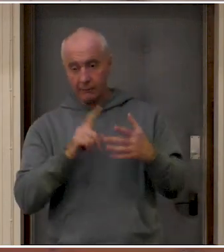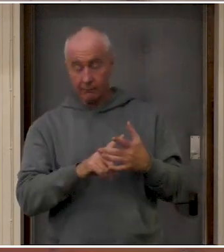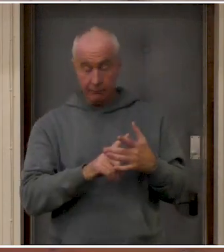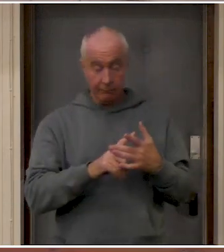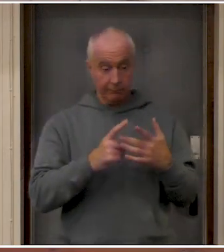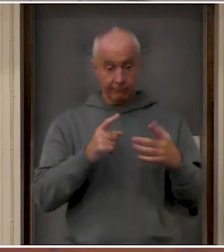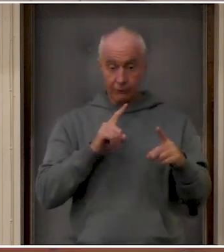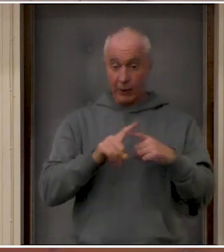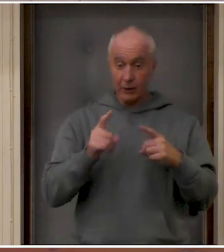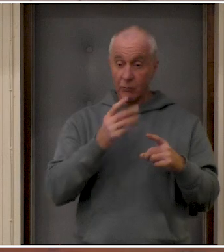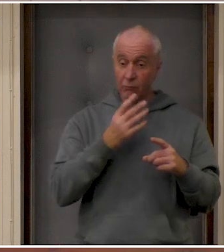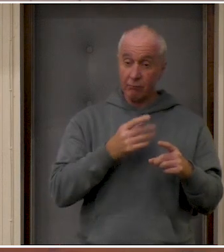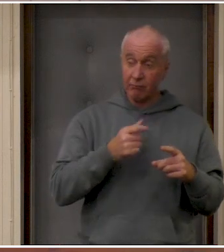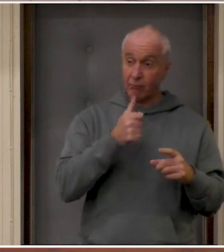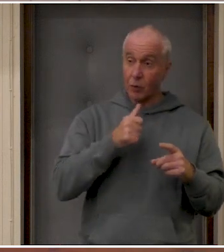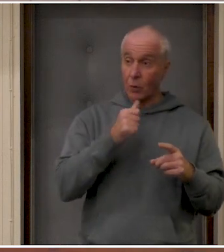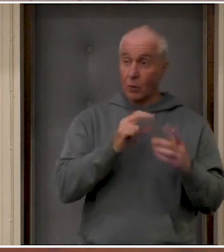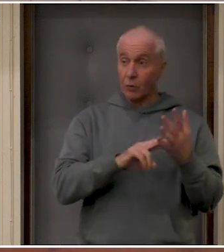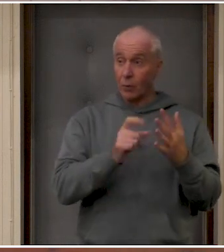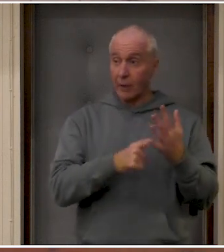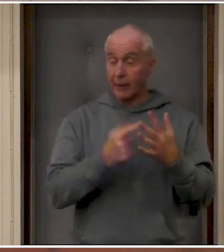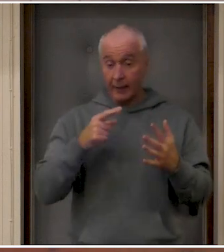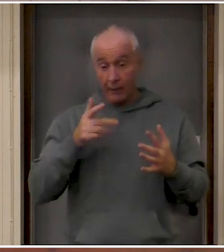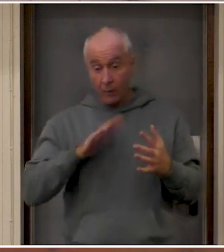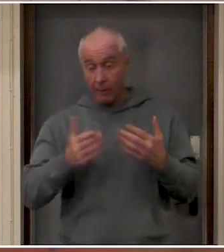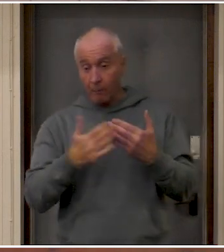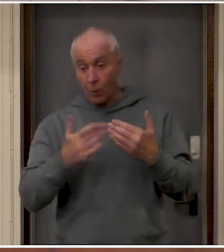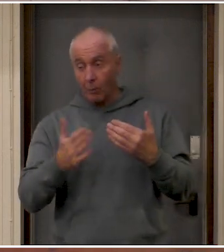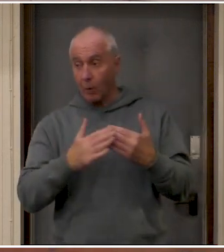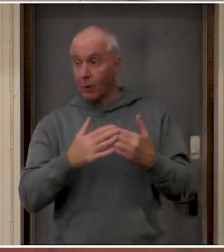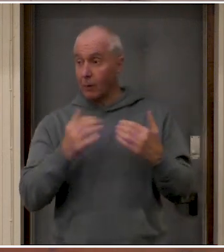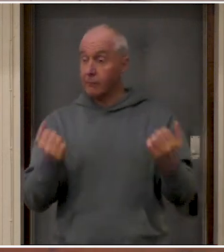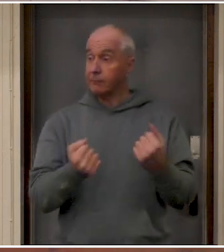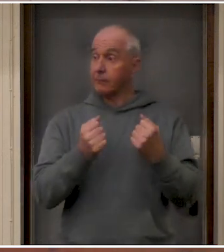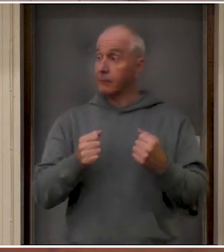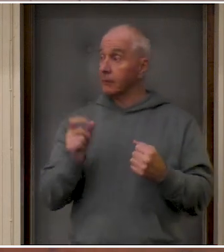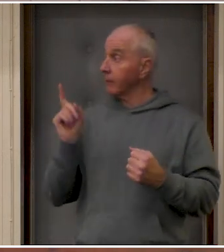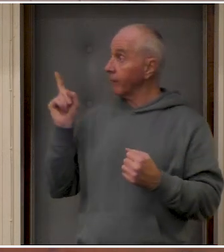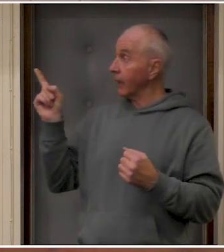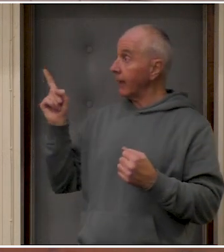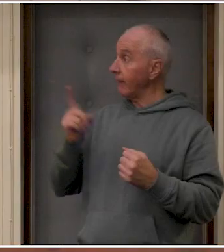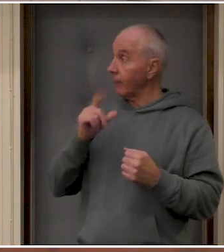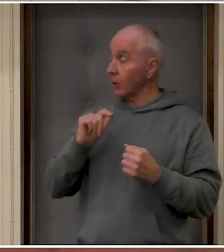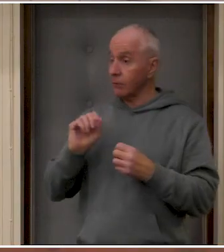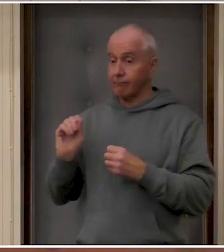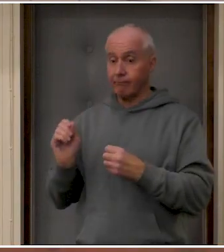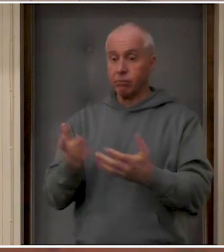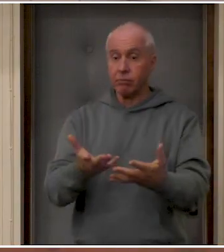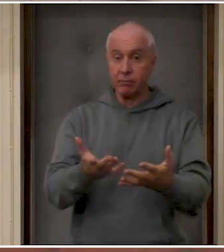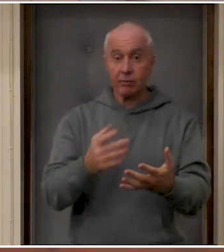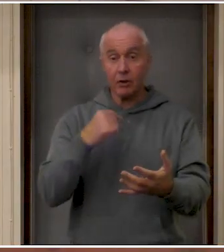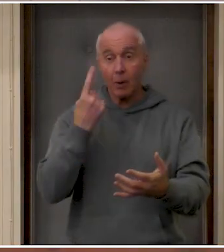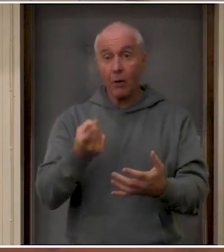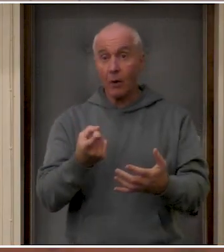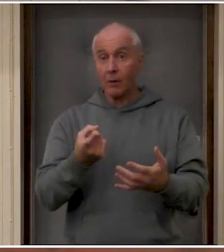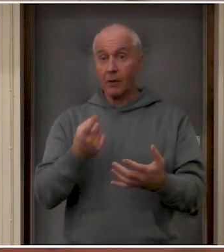months. They genuinely cannot get enough energy. They'd have bought 50 of these if we could deliver them tomorrow.